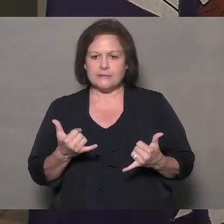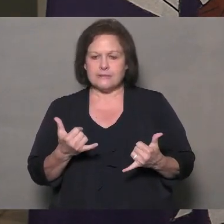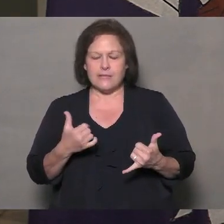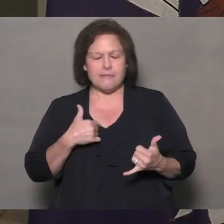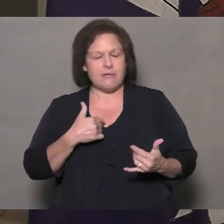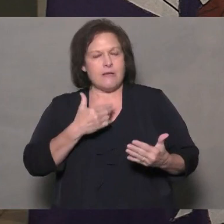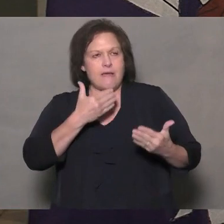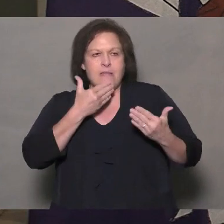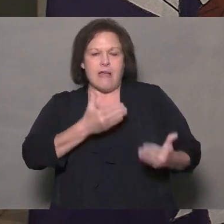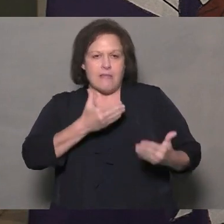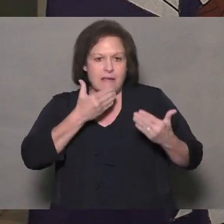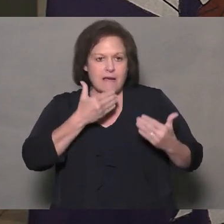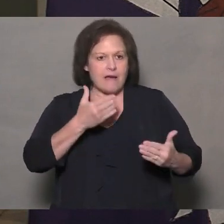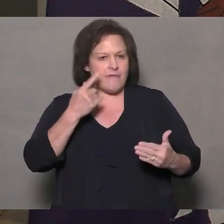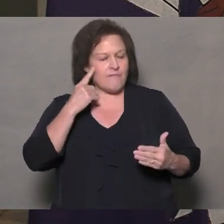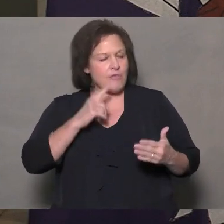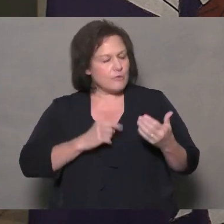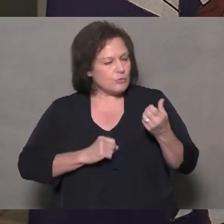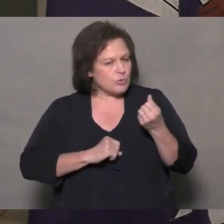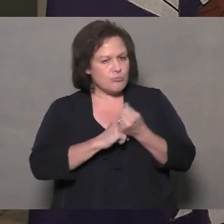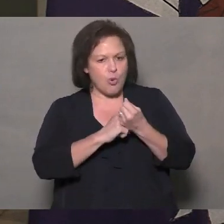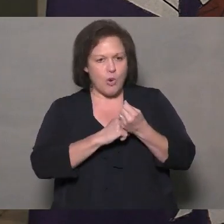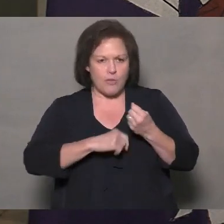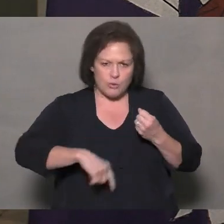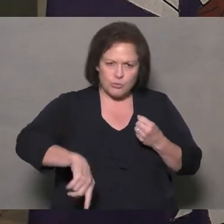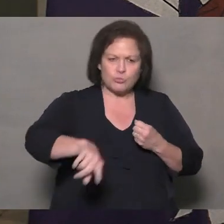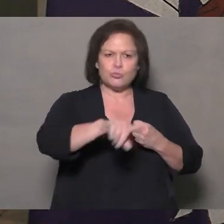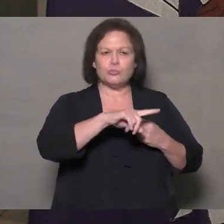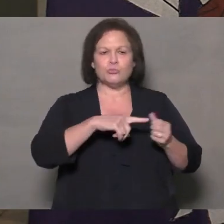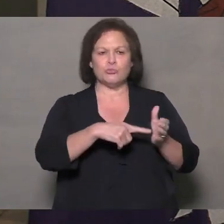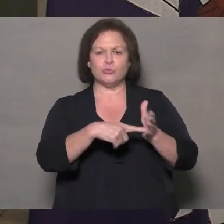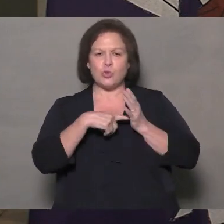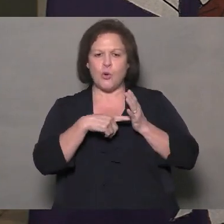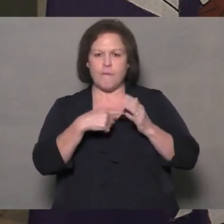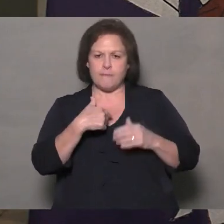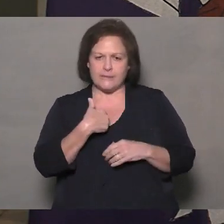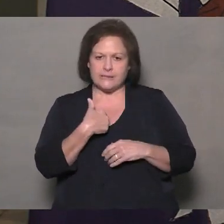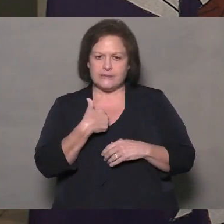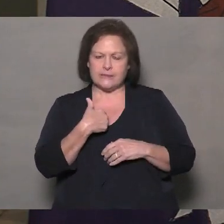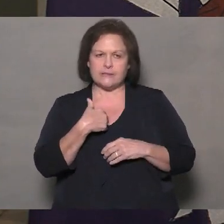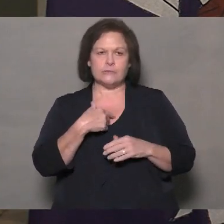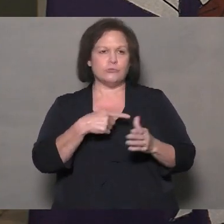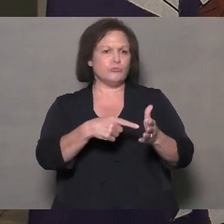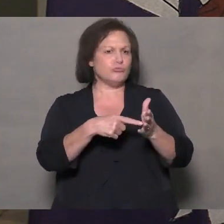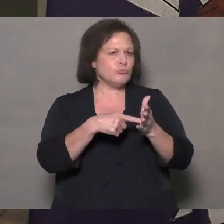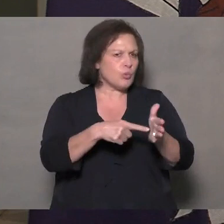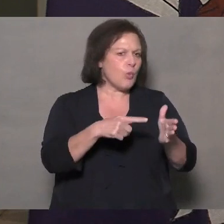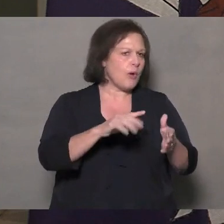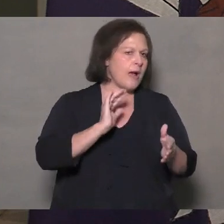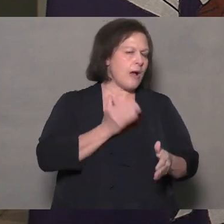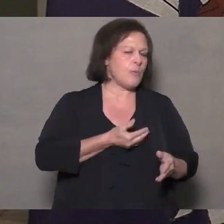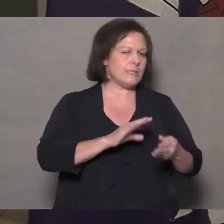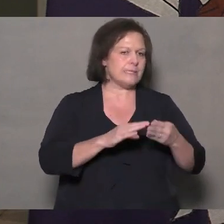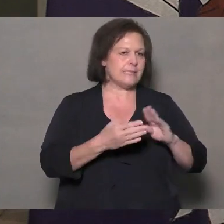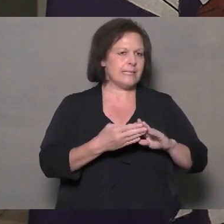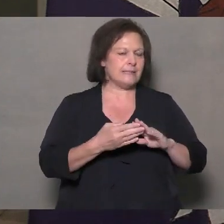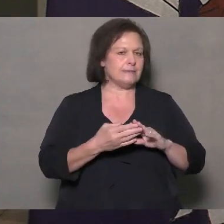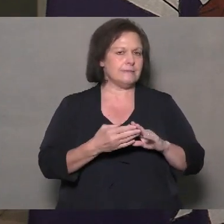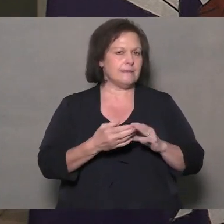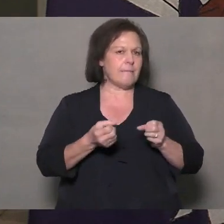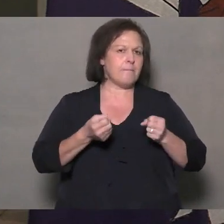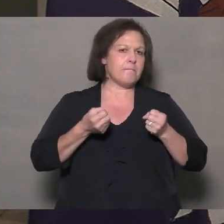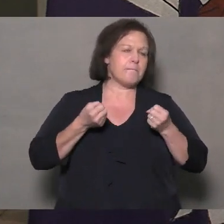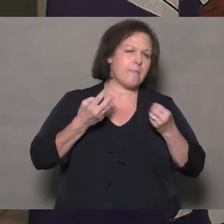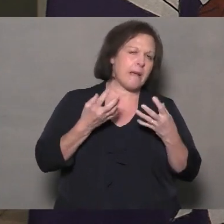grateful for the support that you have shown me, that you have shown our city. The countless